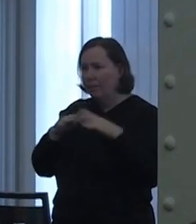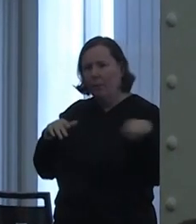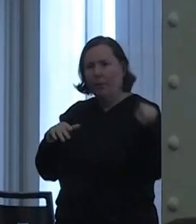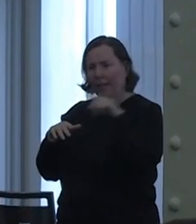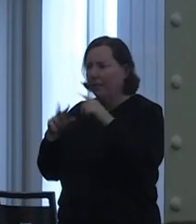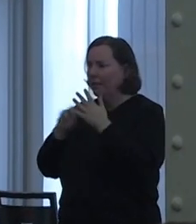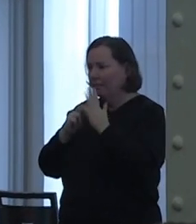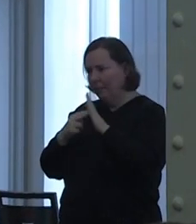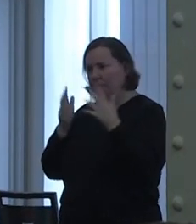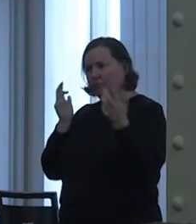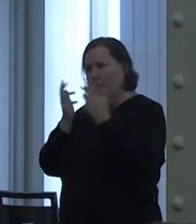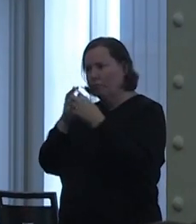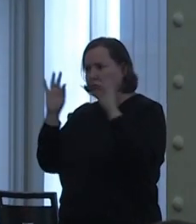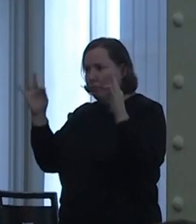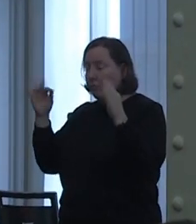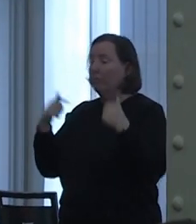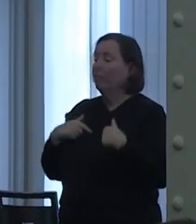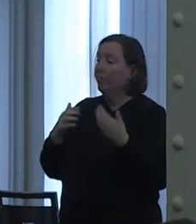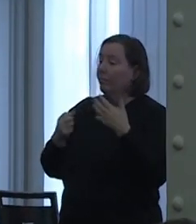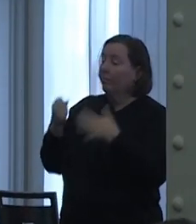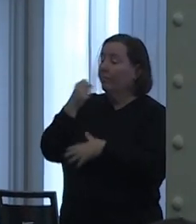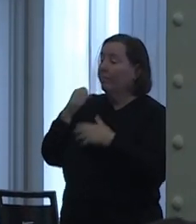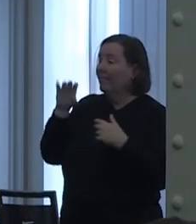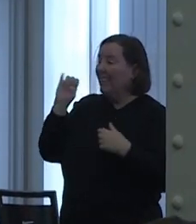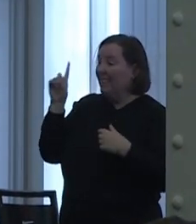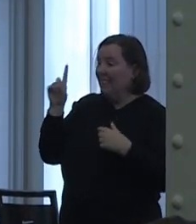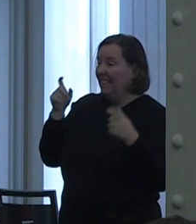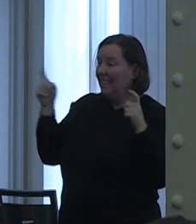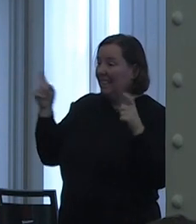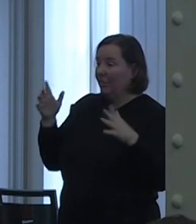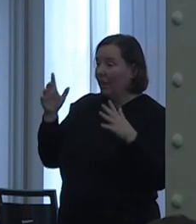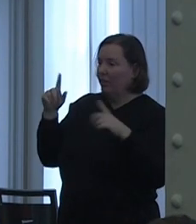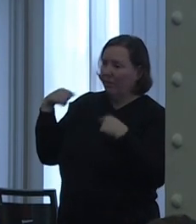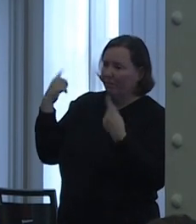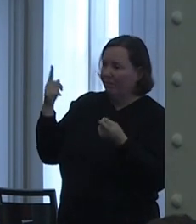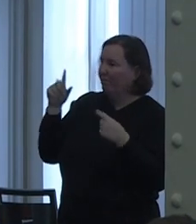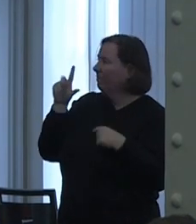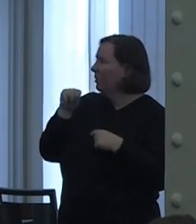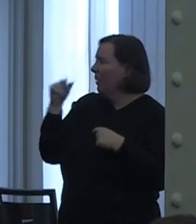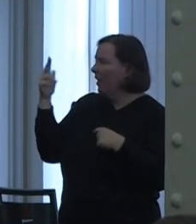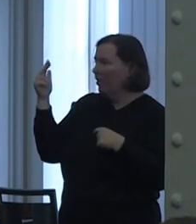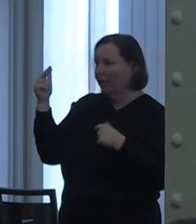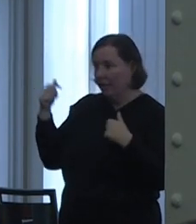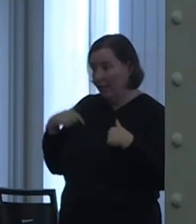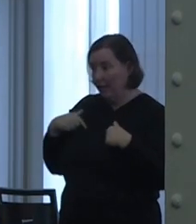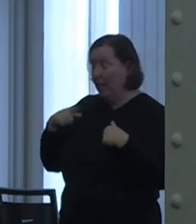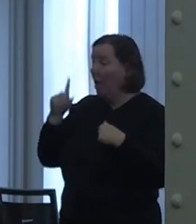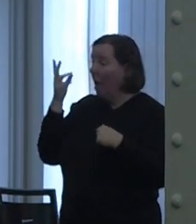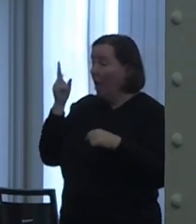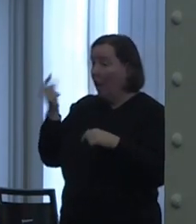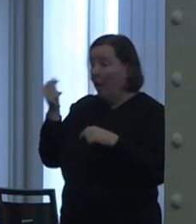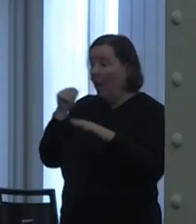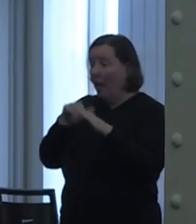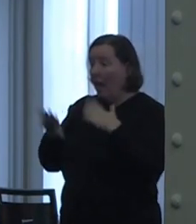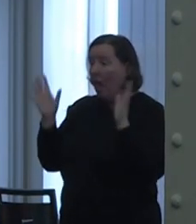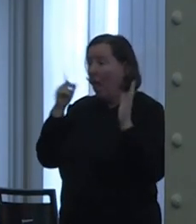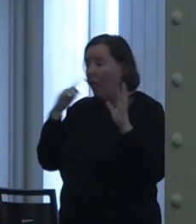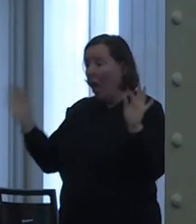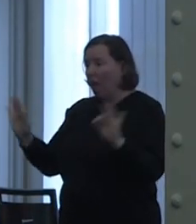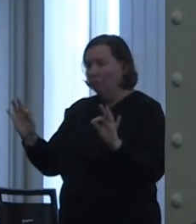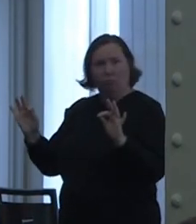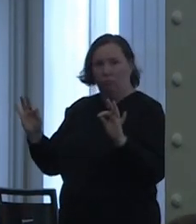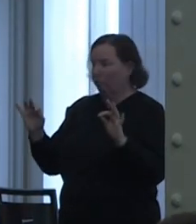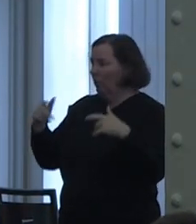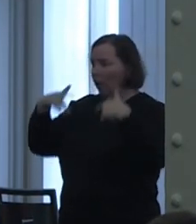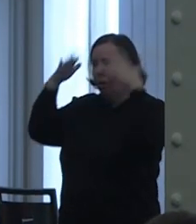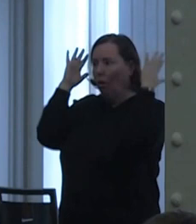I became the executive director at NCD in 2013, and I'm not going to lie, the whole thing was a bit overwhelming. Our